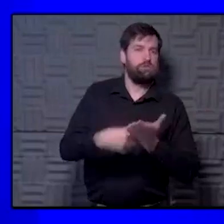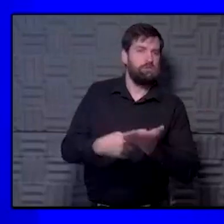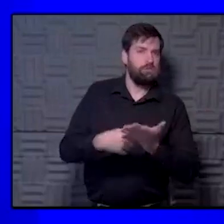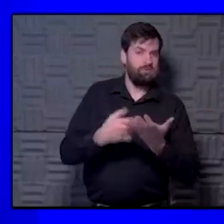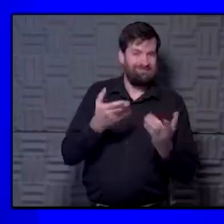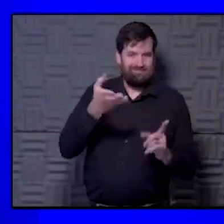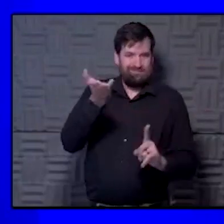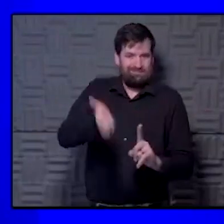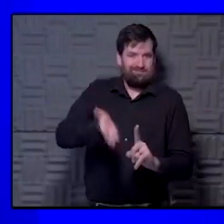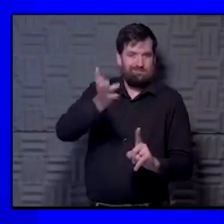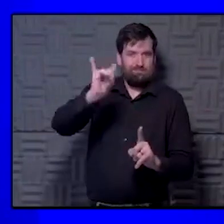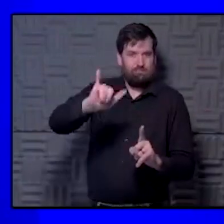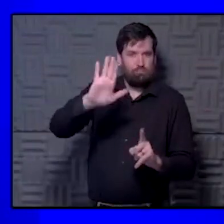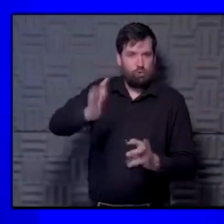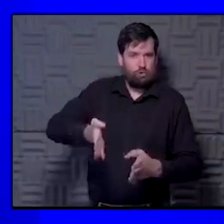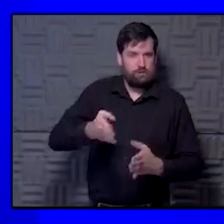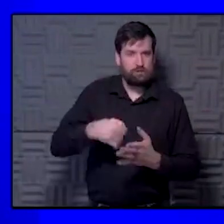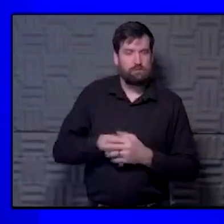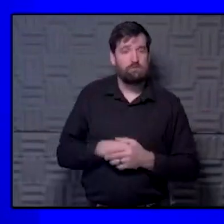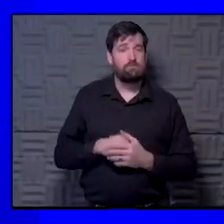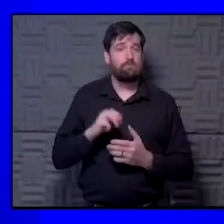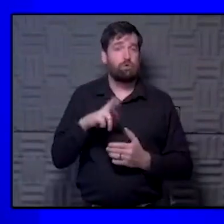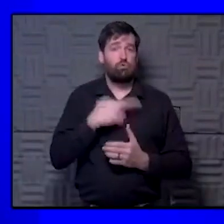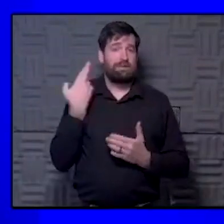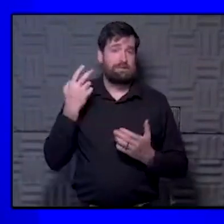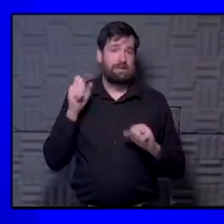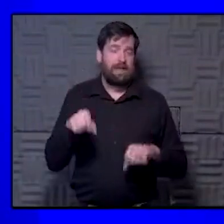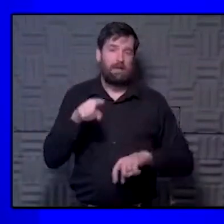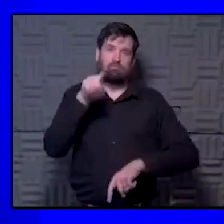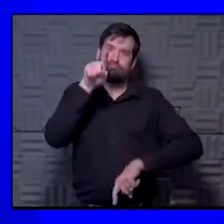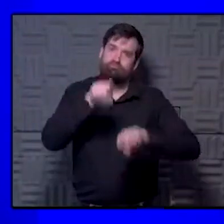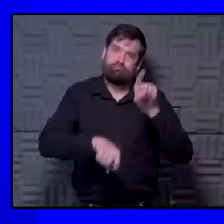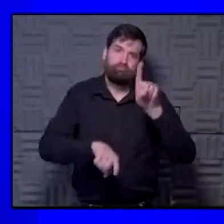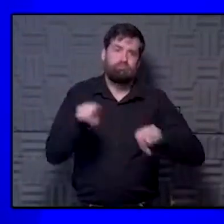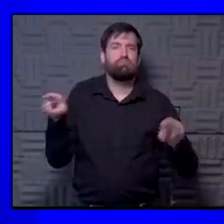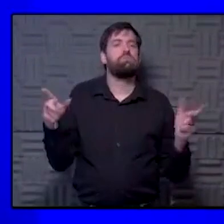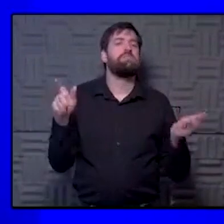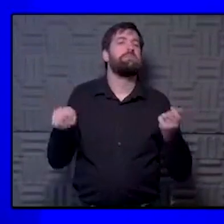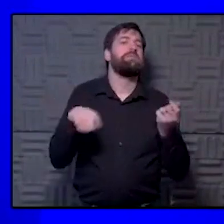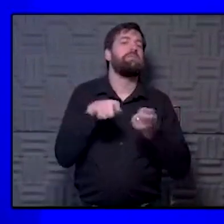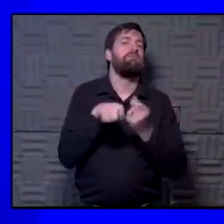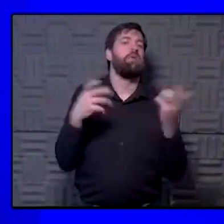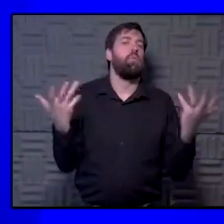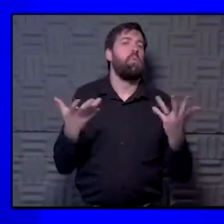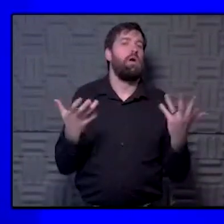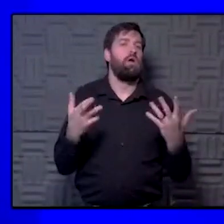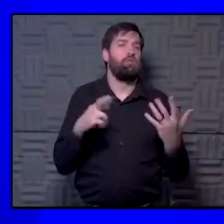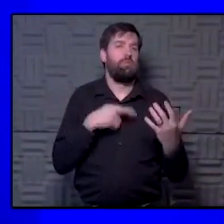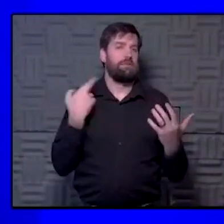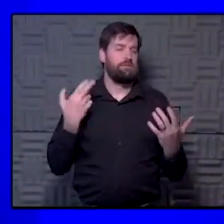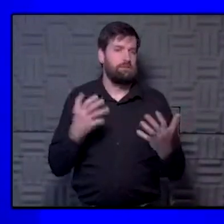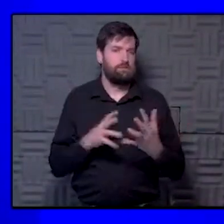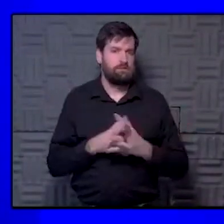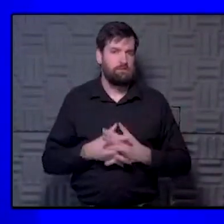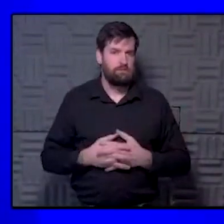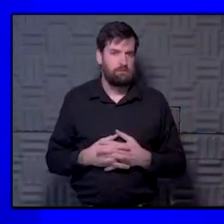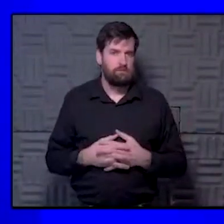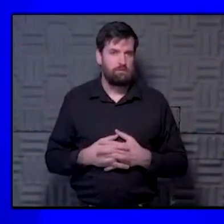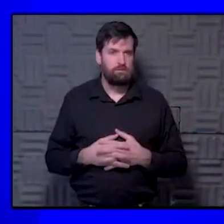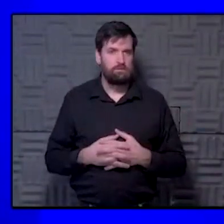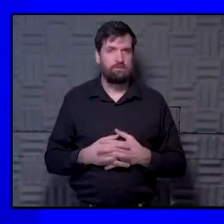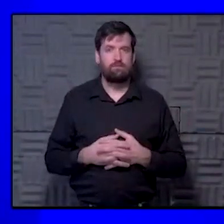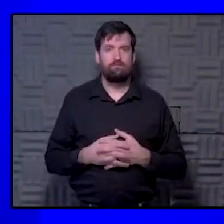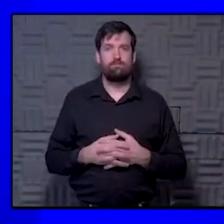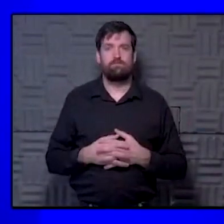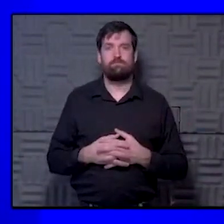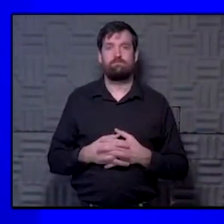this individual. And so, the risk can vary a lot by what conditions we're talking about. So